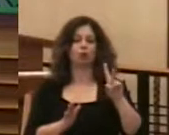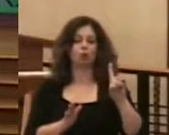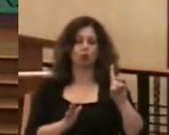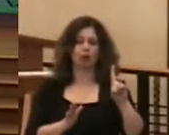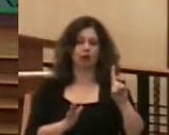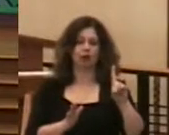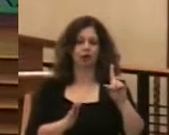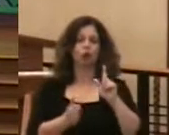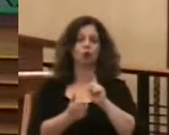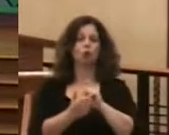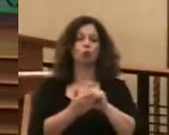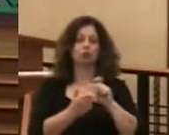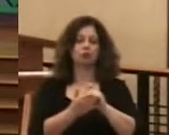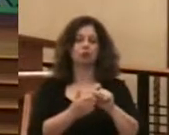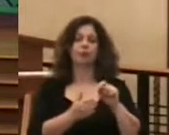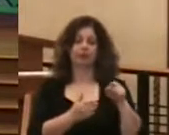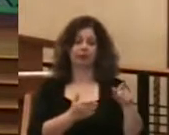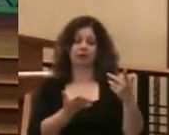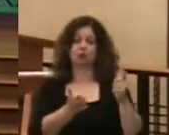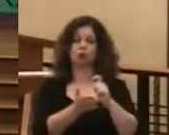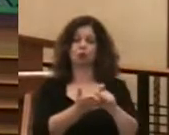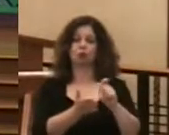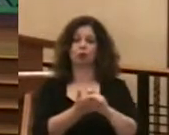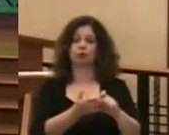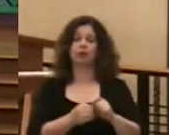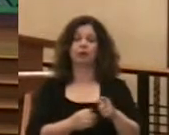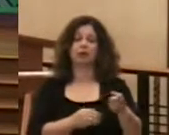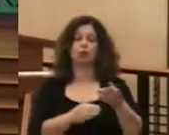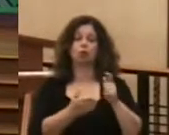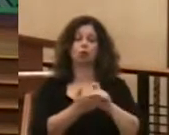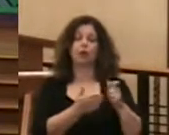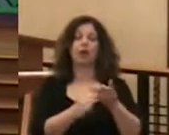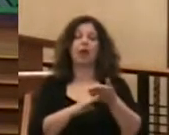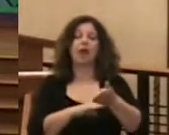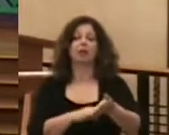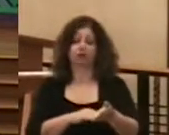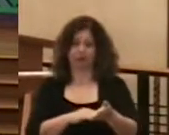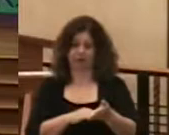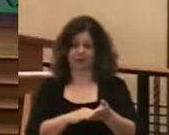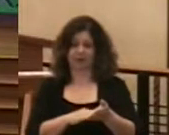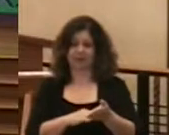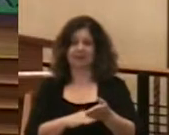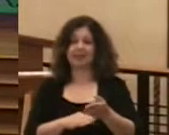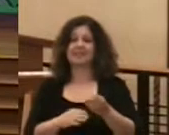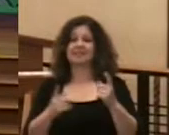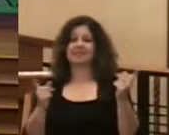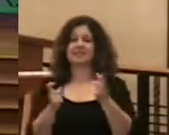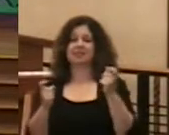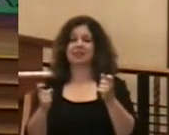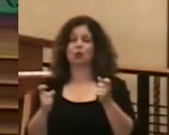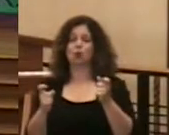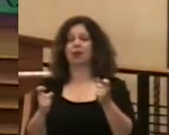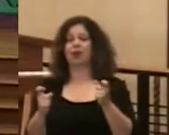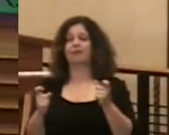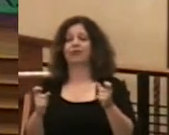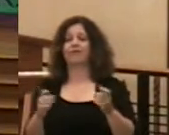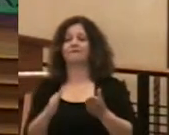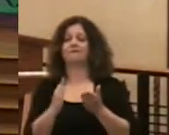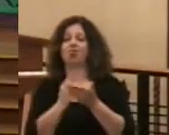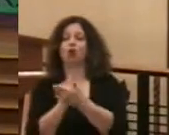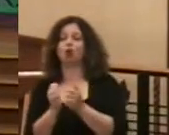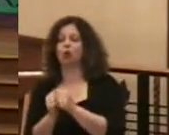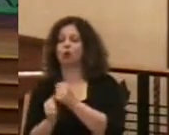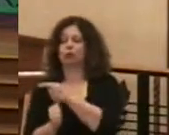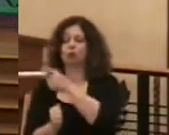his sin against Bathsheba, his sin against Uriah, his sin against